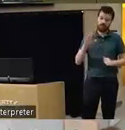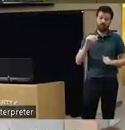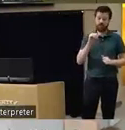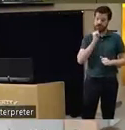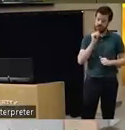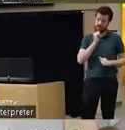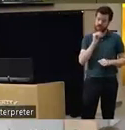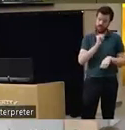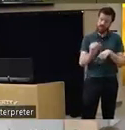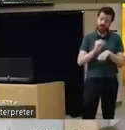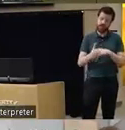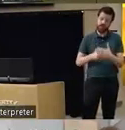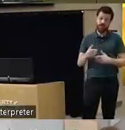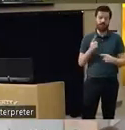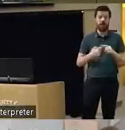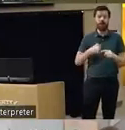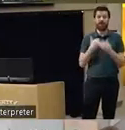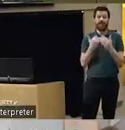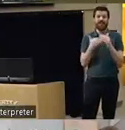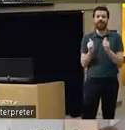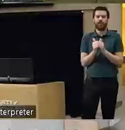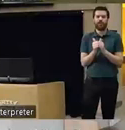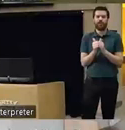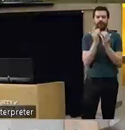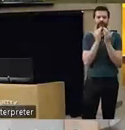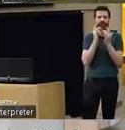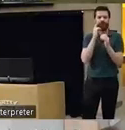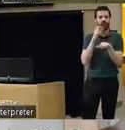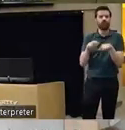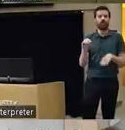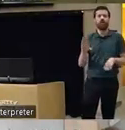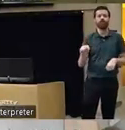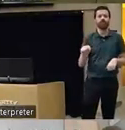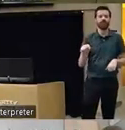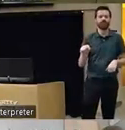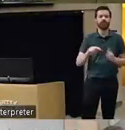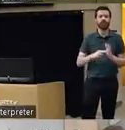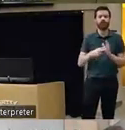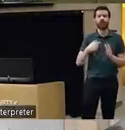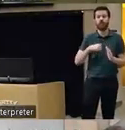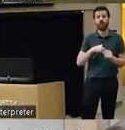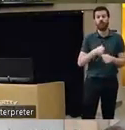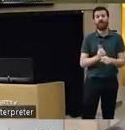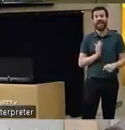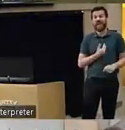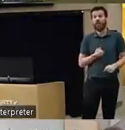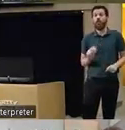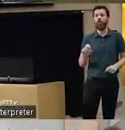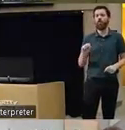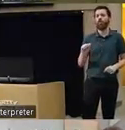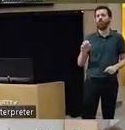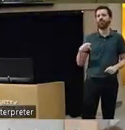we struggle too with limited psychiatry resources for referral out. So we've created our own stepped up